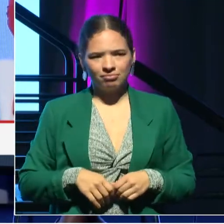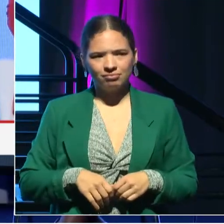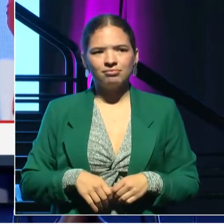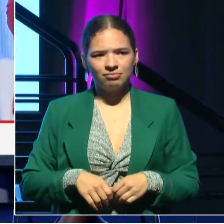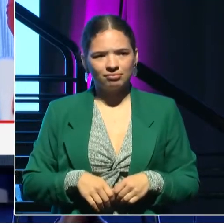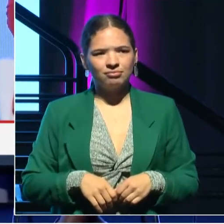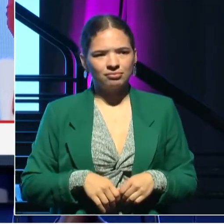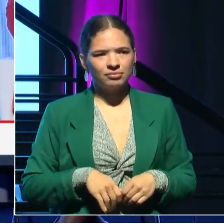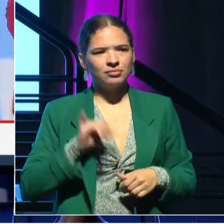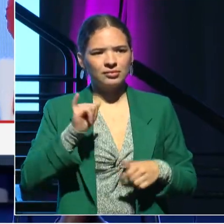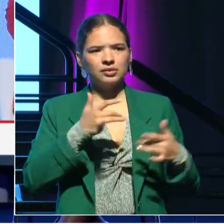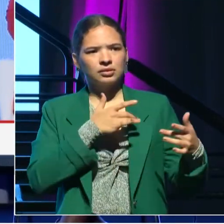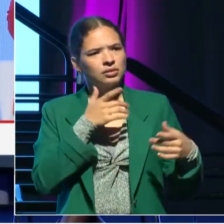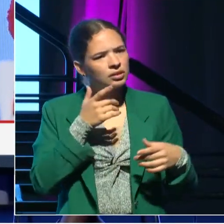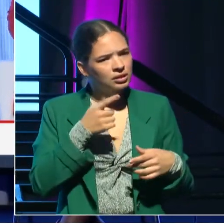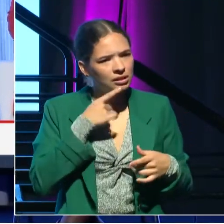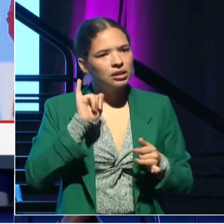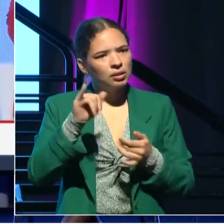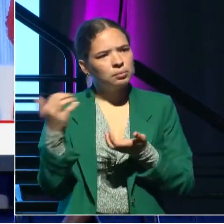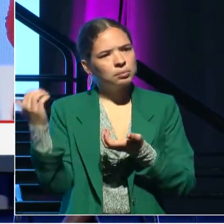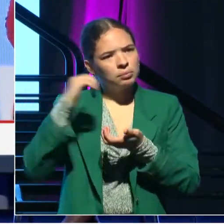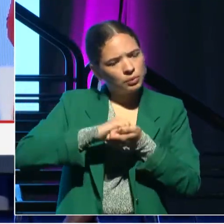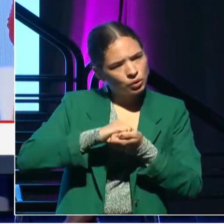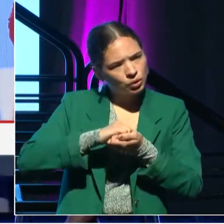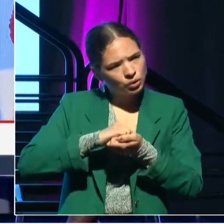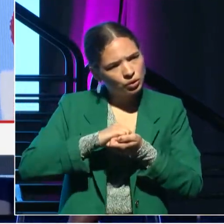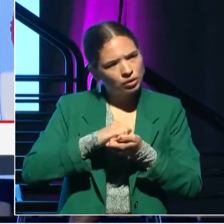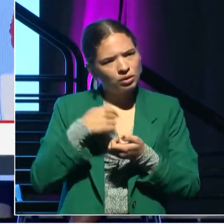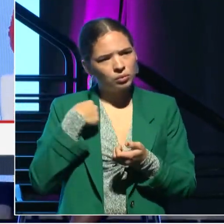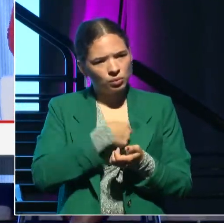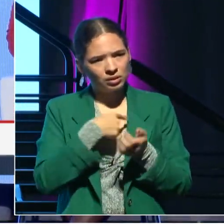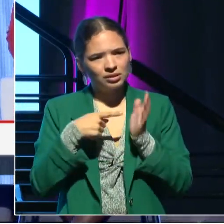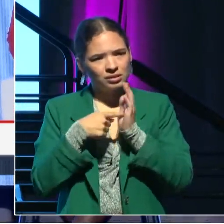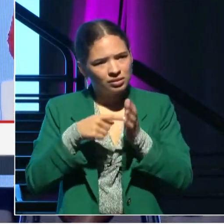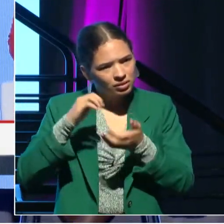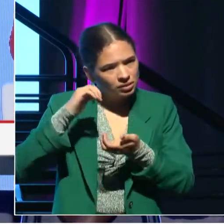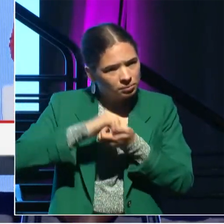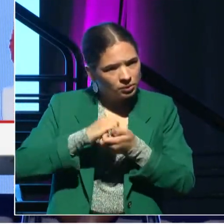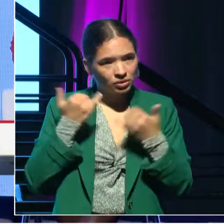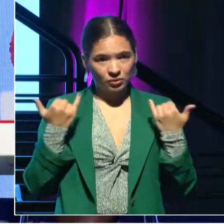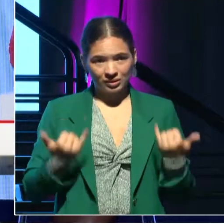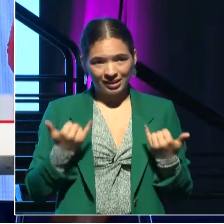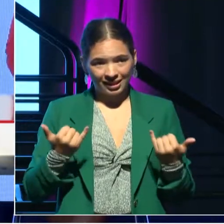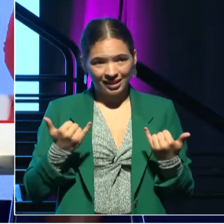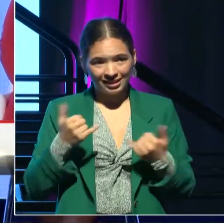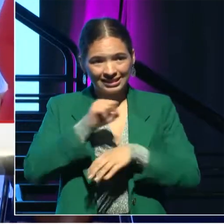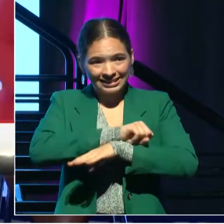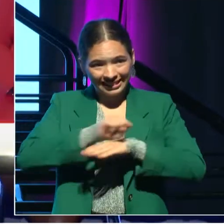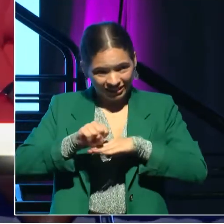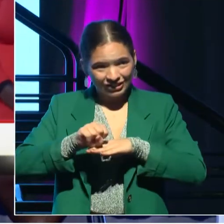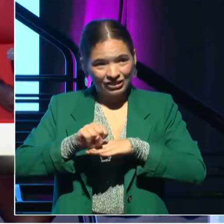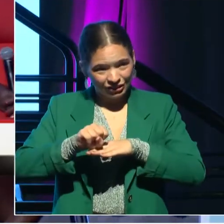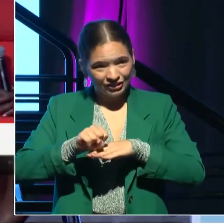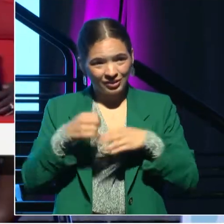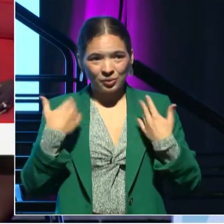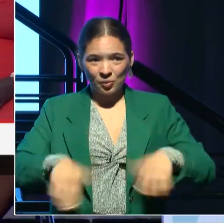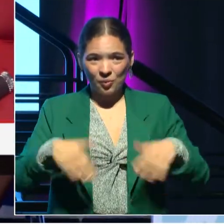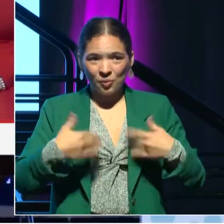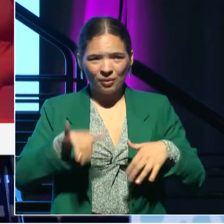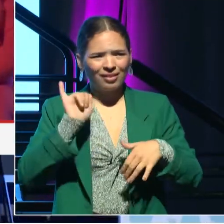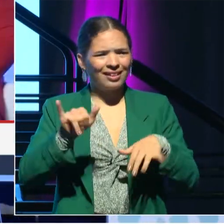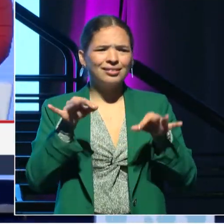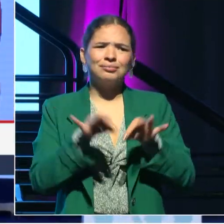about partnerships. Because we really have an example of partnerships right here on the stage with us today. It is so vitally important when we have